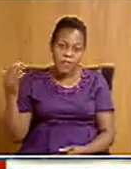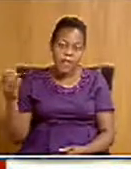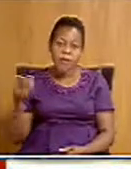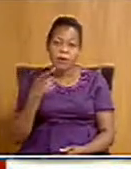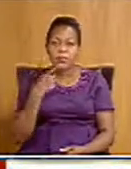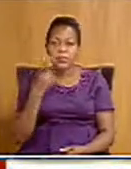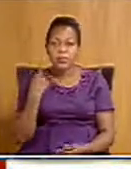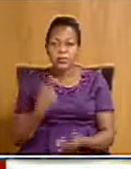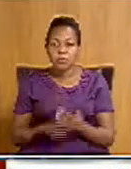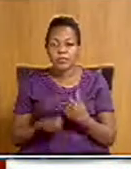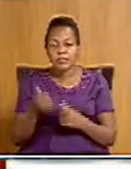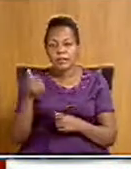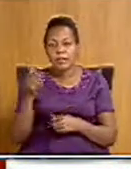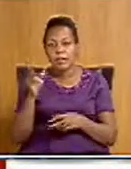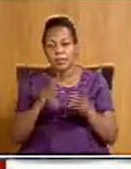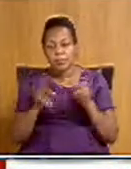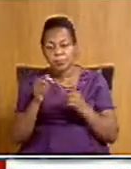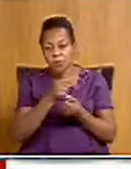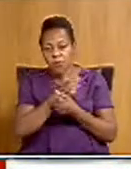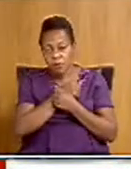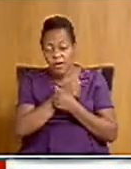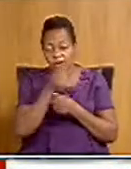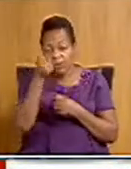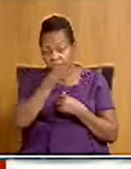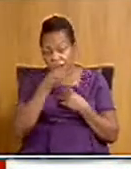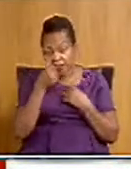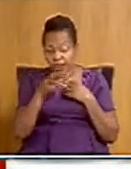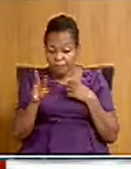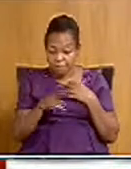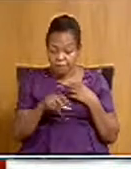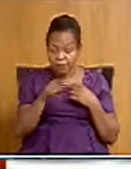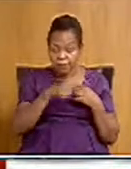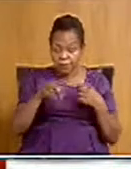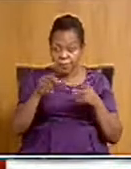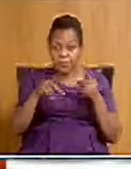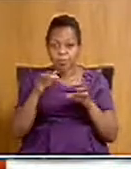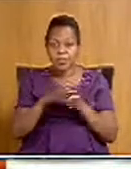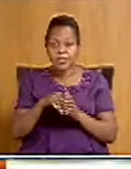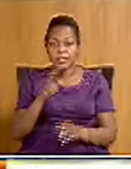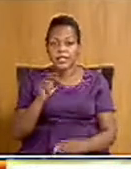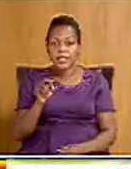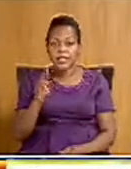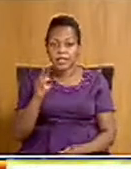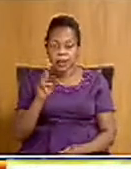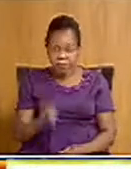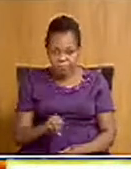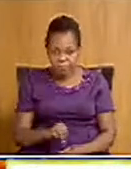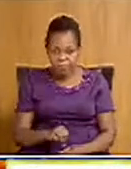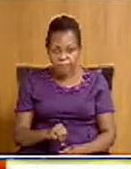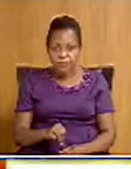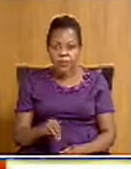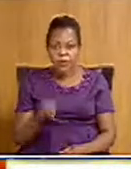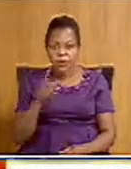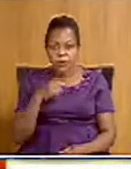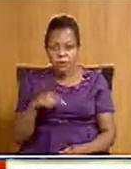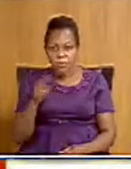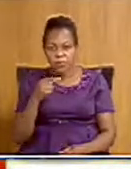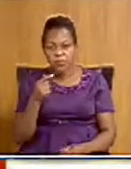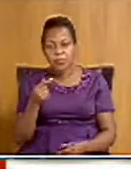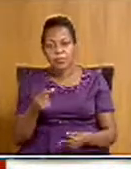stated that the African patriots, like we in the NRM, are neither pro-West nor